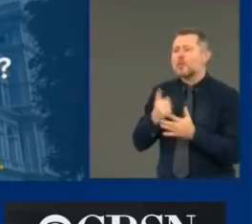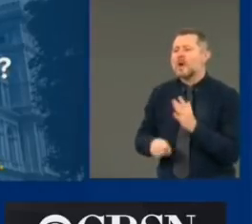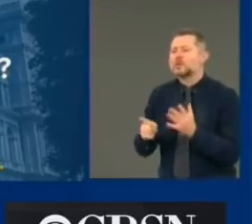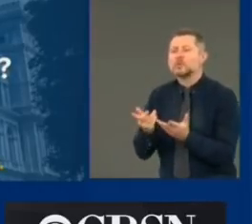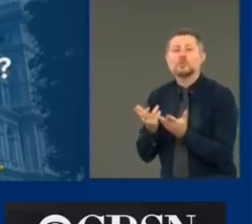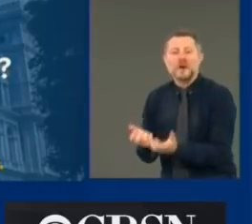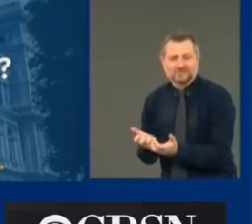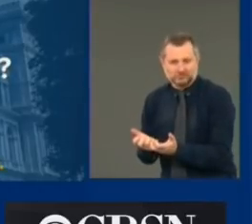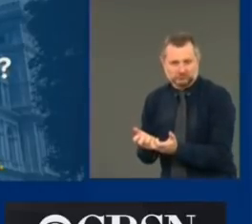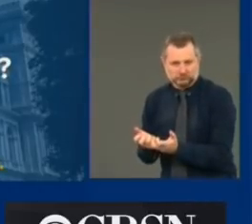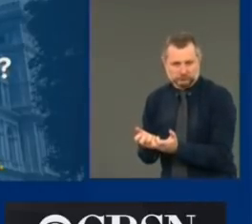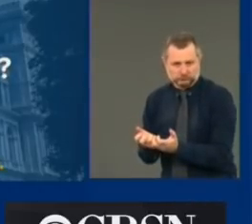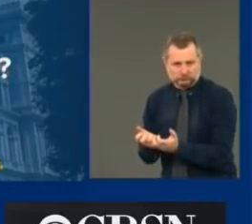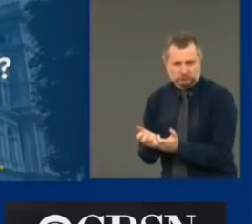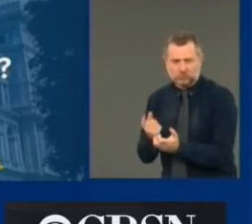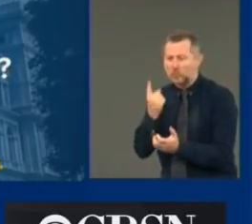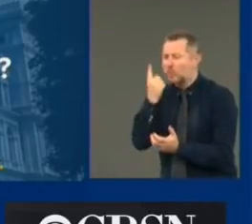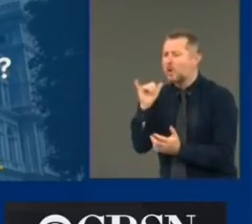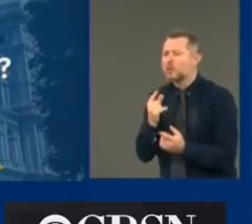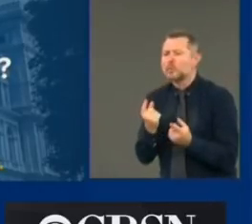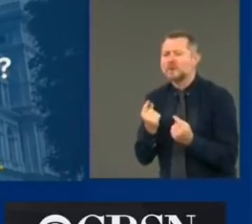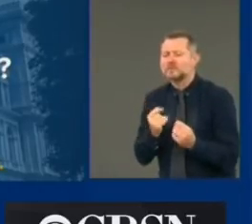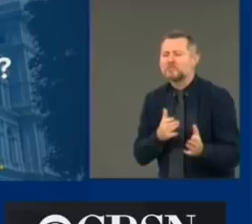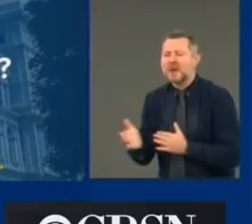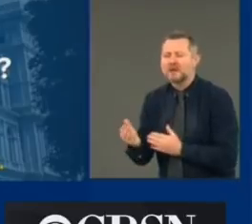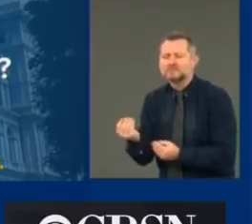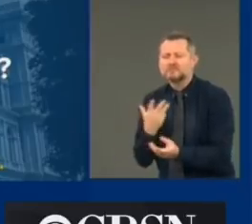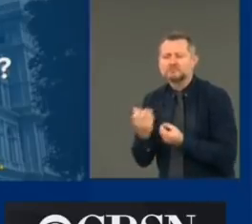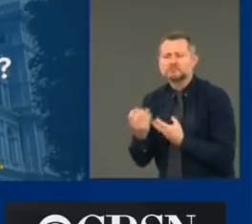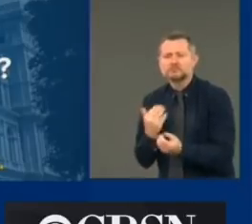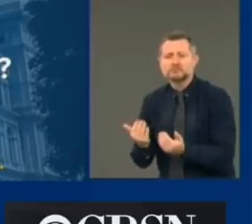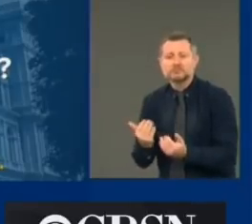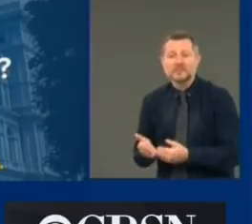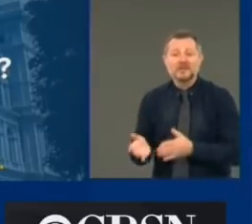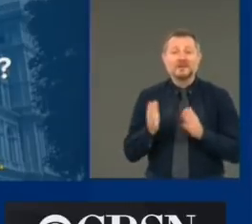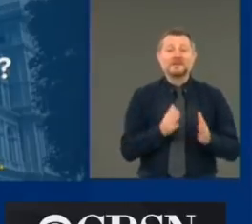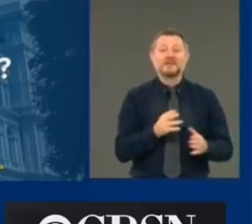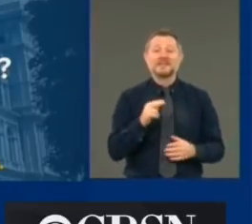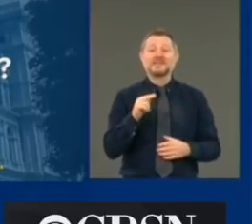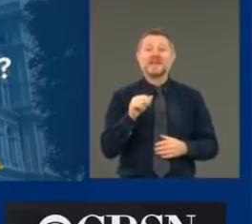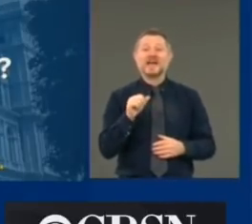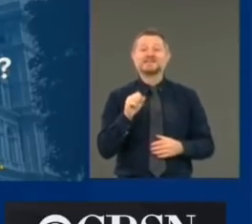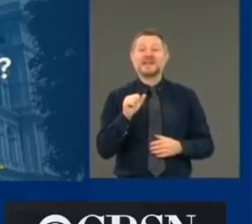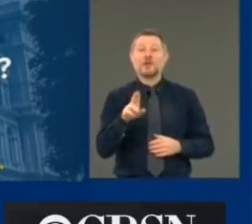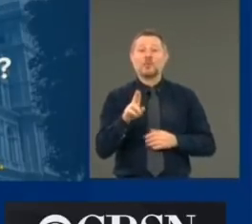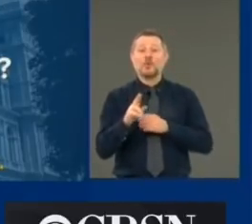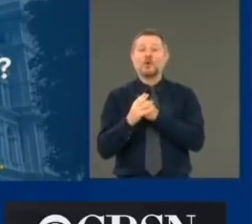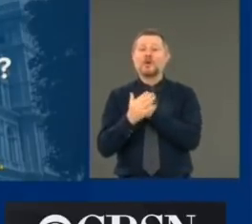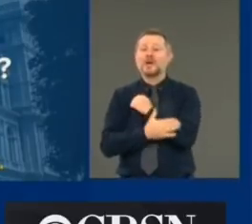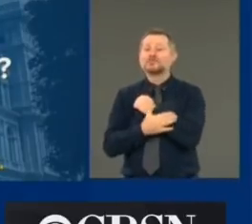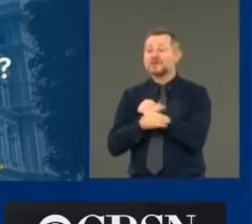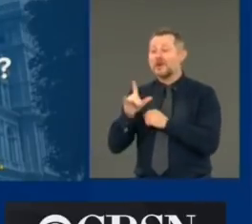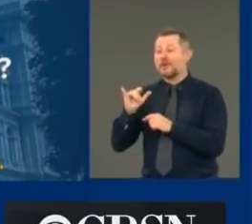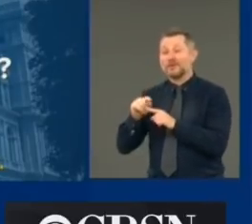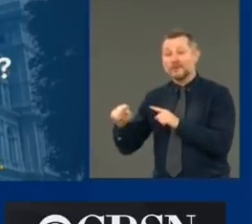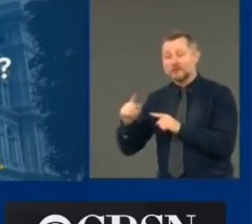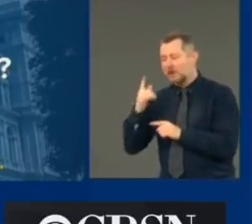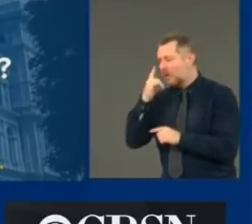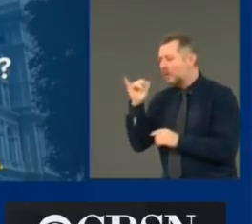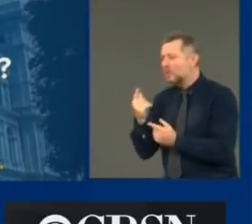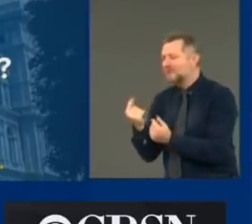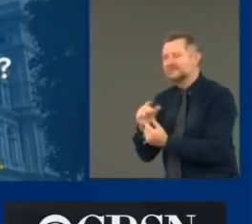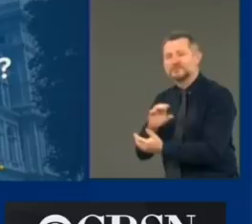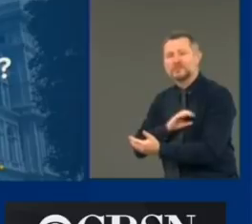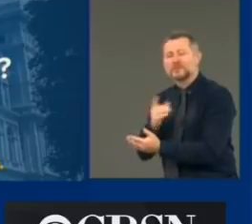in 2020 in New York City. Nassau County, you tell us what a police department looks like in